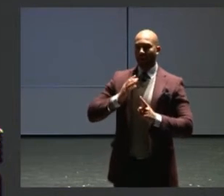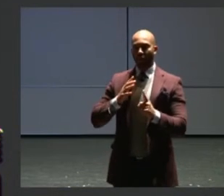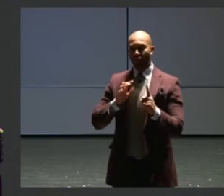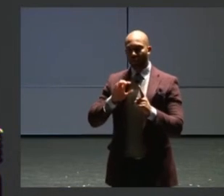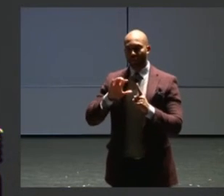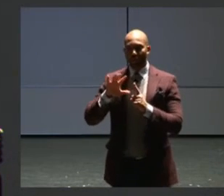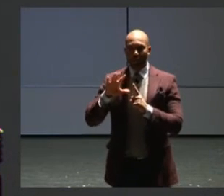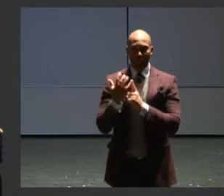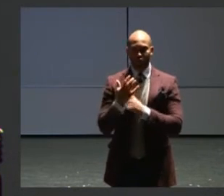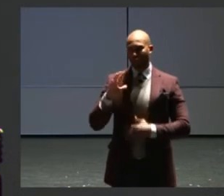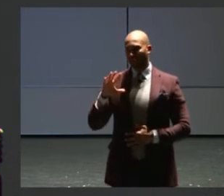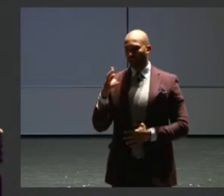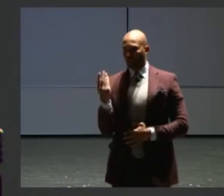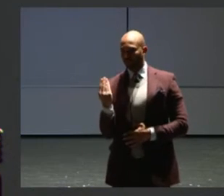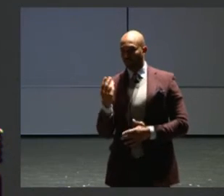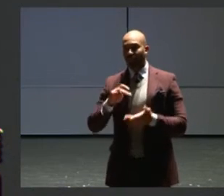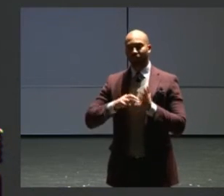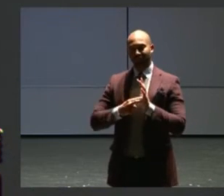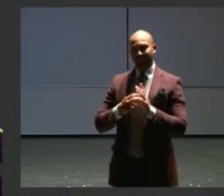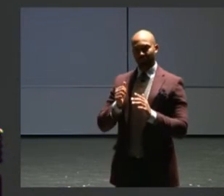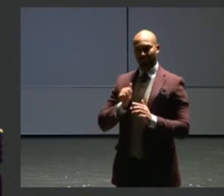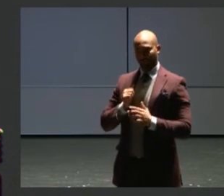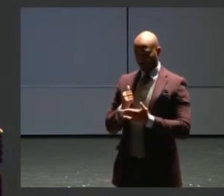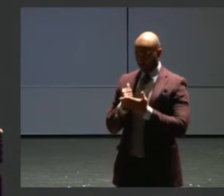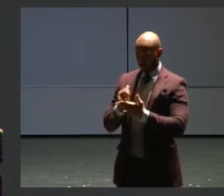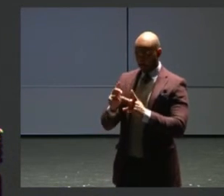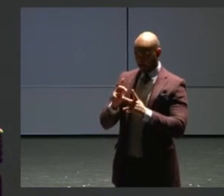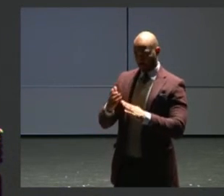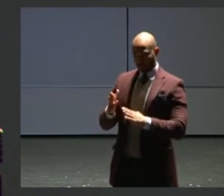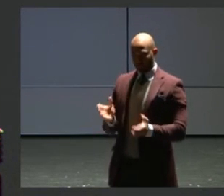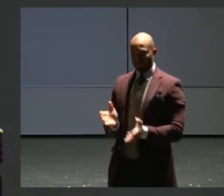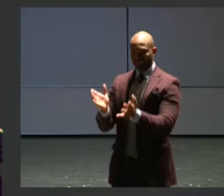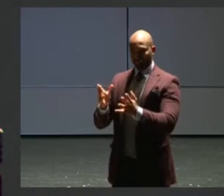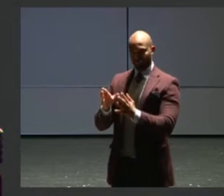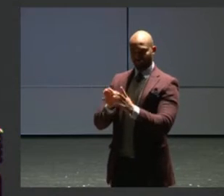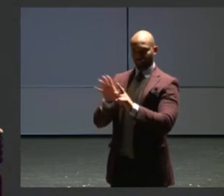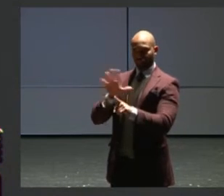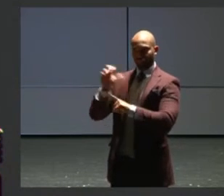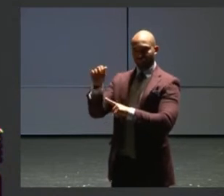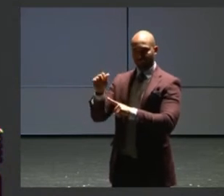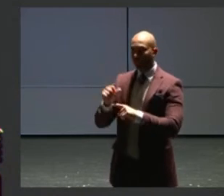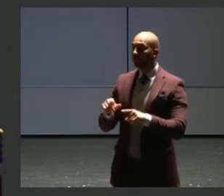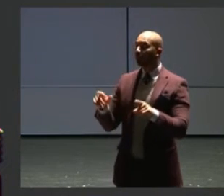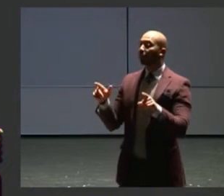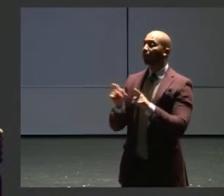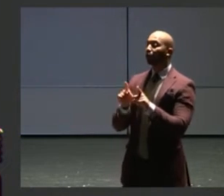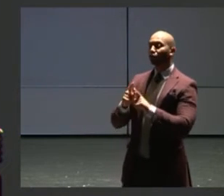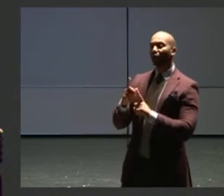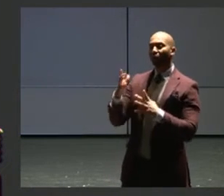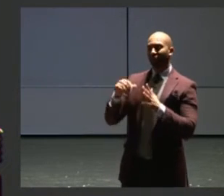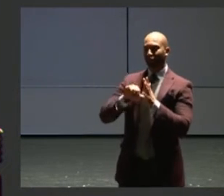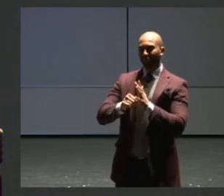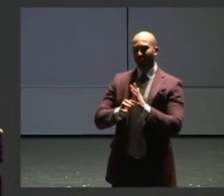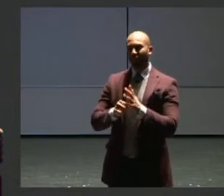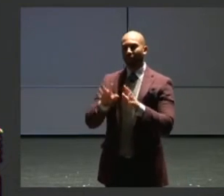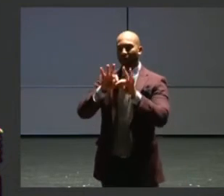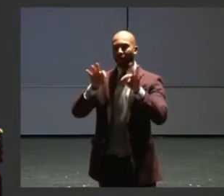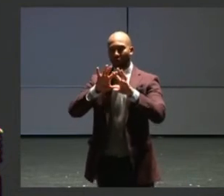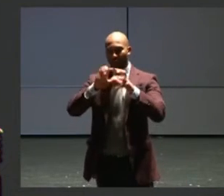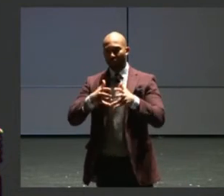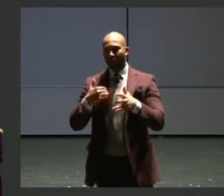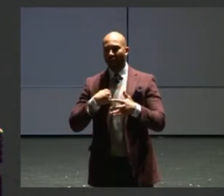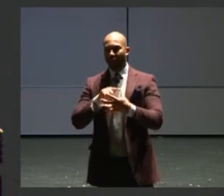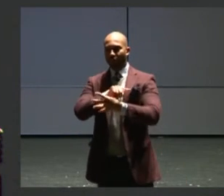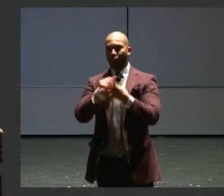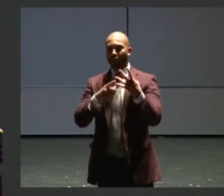to talk about that as an enabler and something that I've talked about before with you, but I want to stress a framework that really brings four different